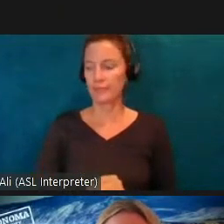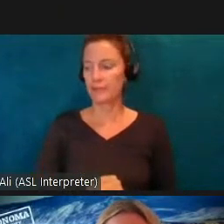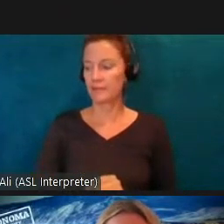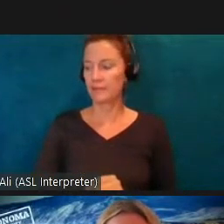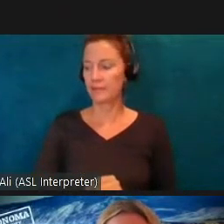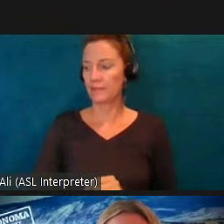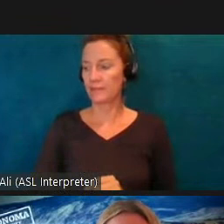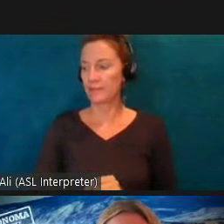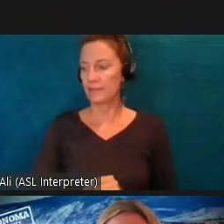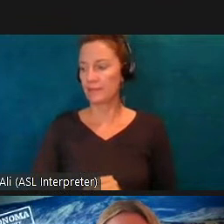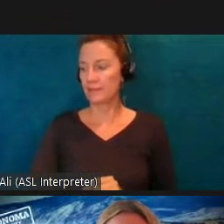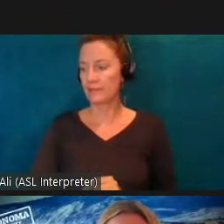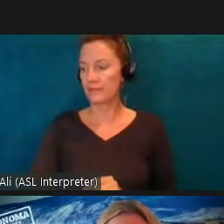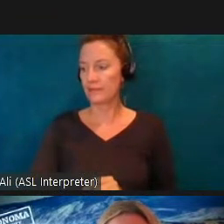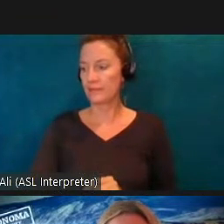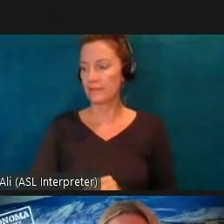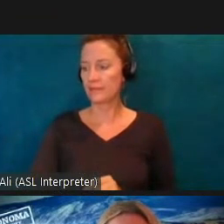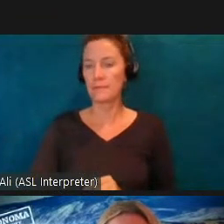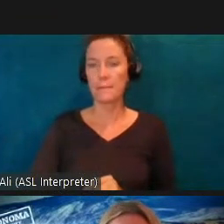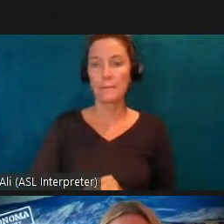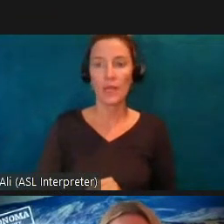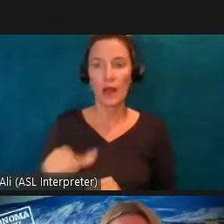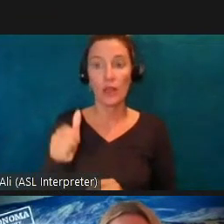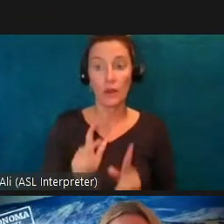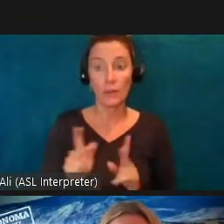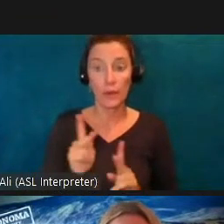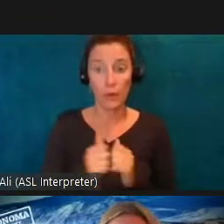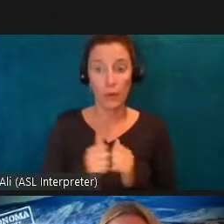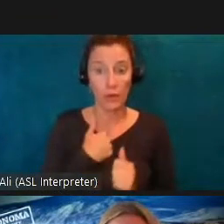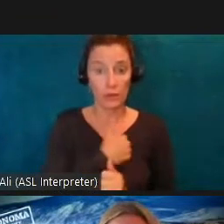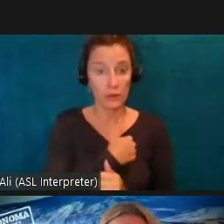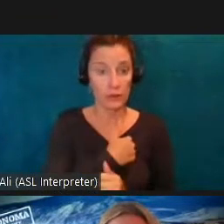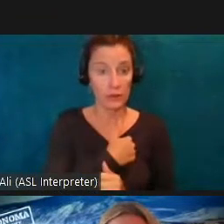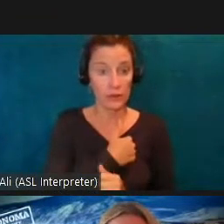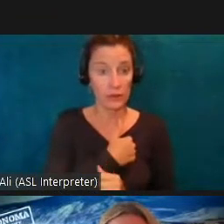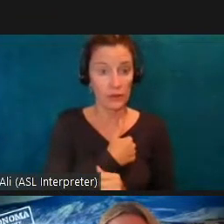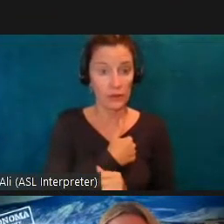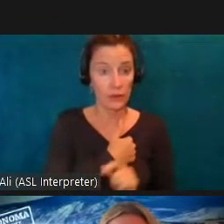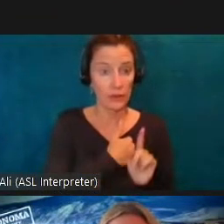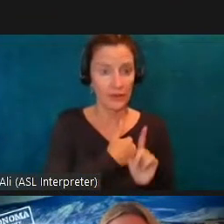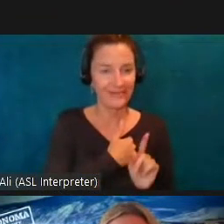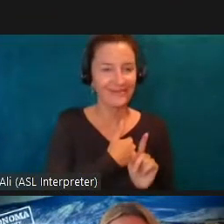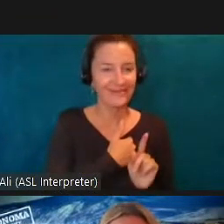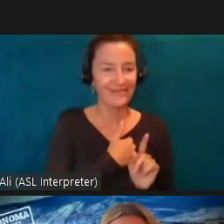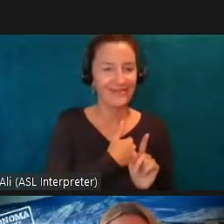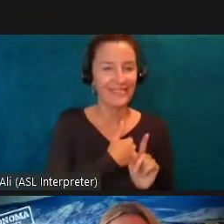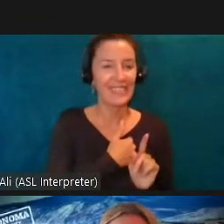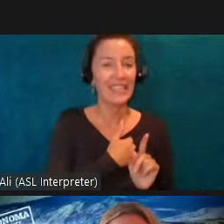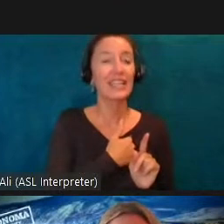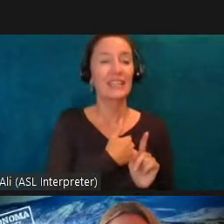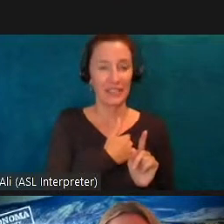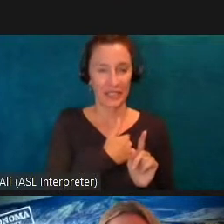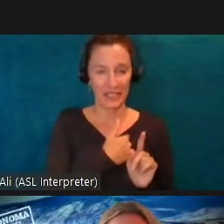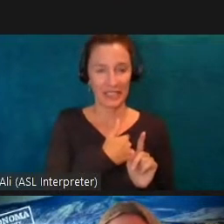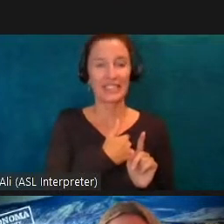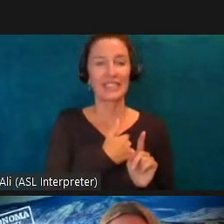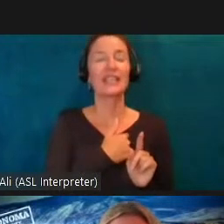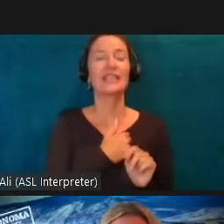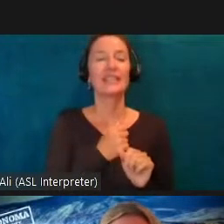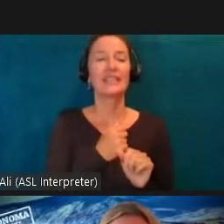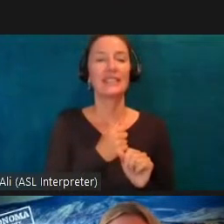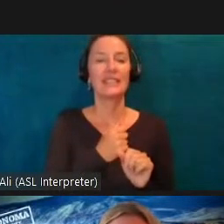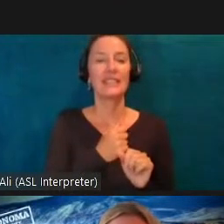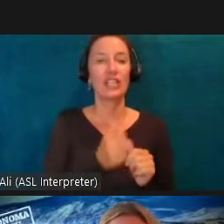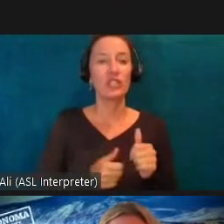are any of other supervisors with us? I can't tell. Yeah, I'm here. Oh, Paul. so there you go. Supervisor Zane, thank you.